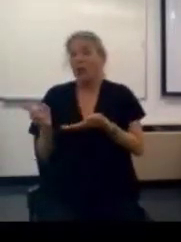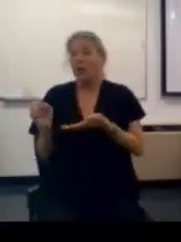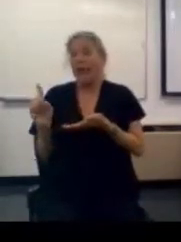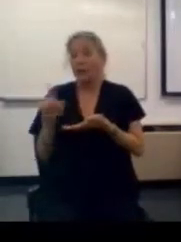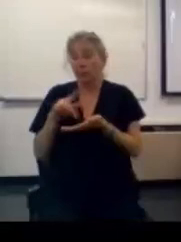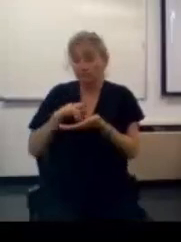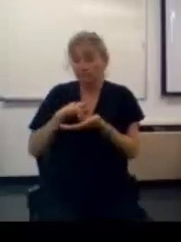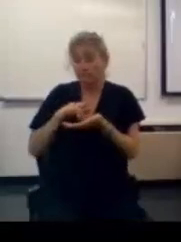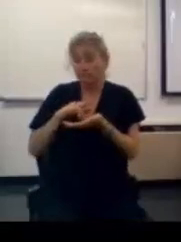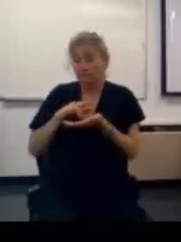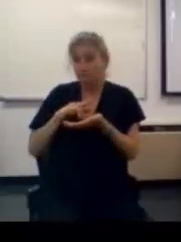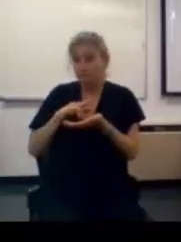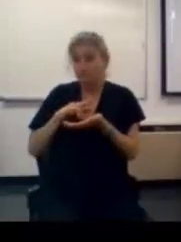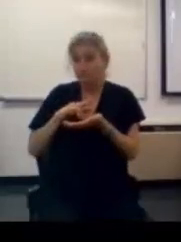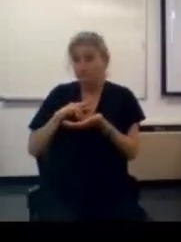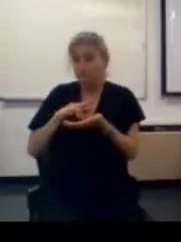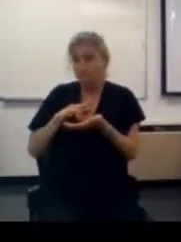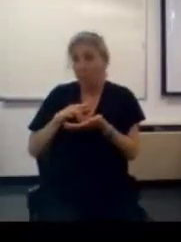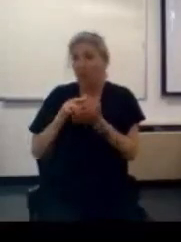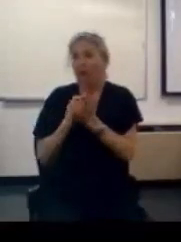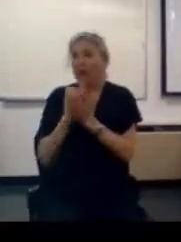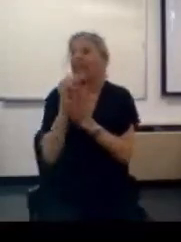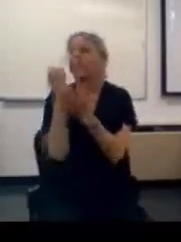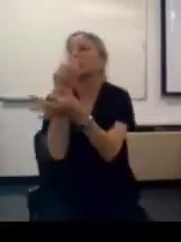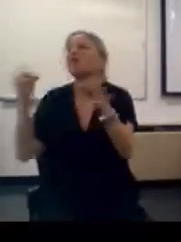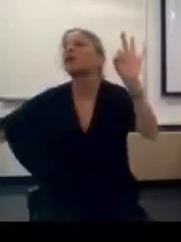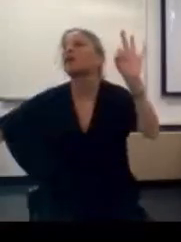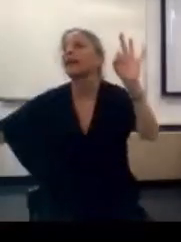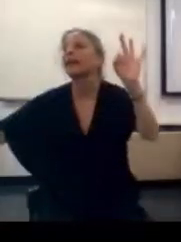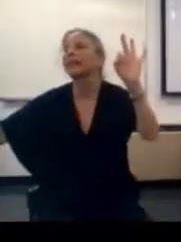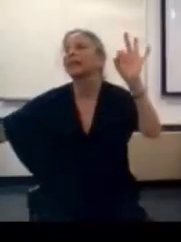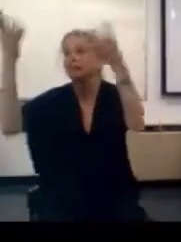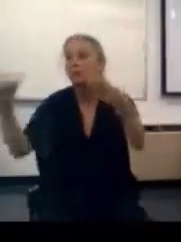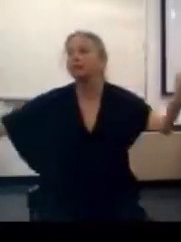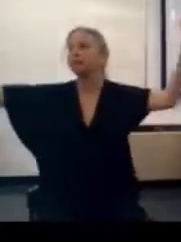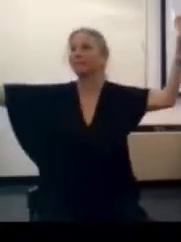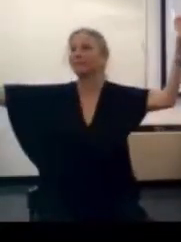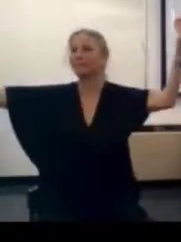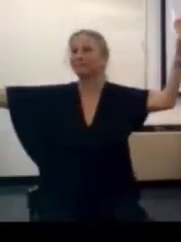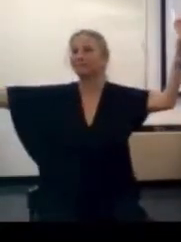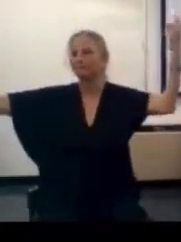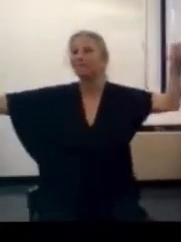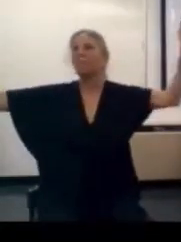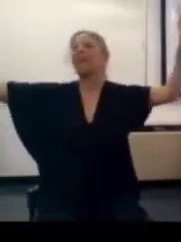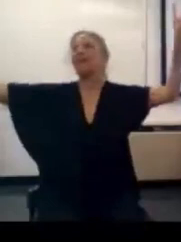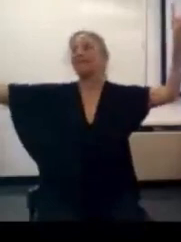week, after being on the drug, I say about a year, I'm cancer free.